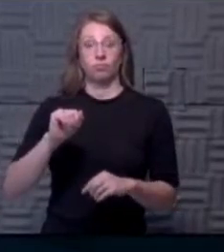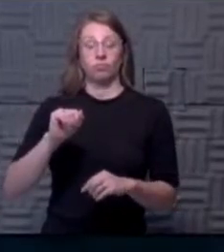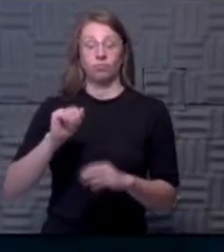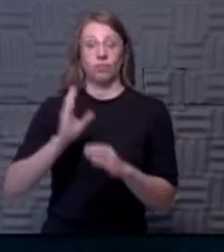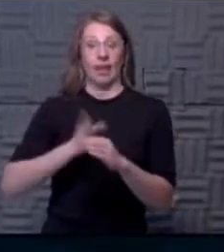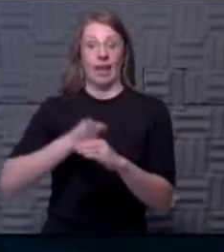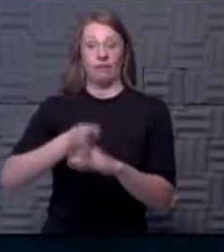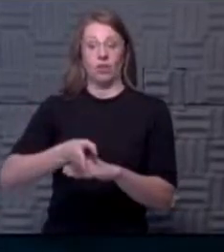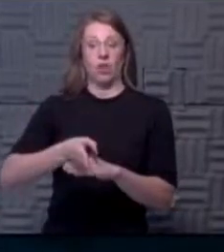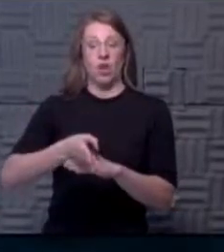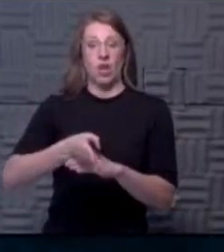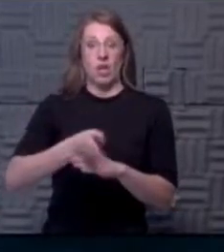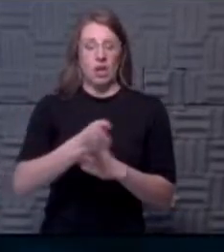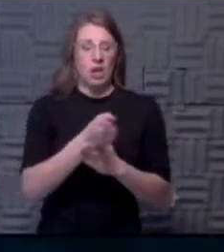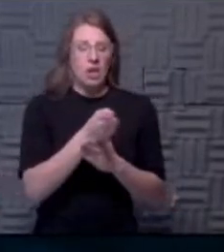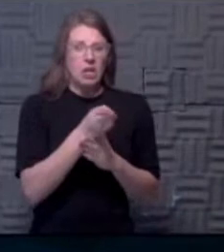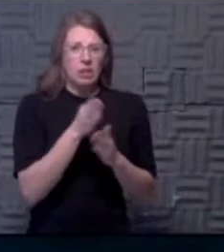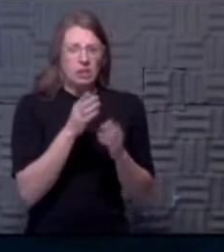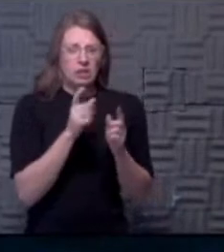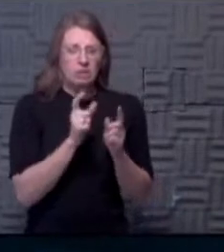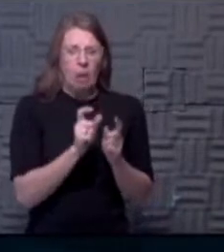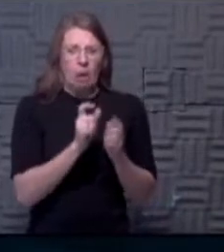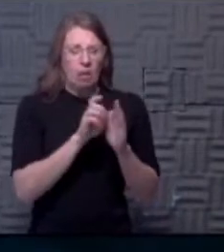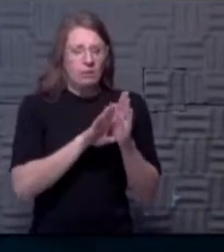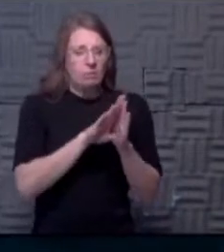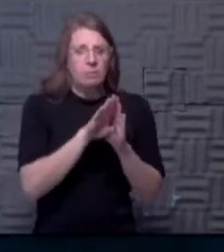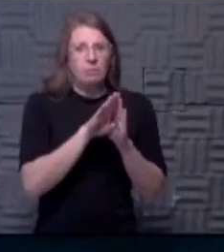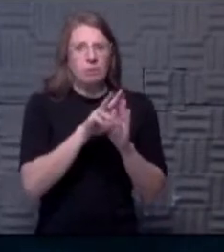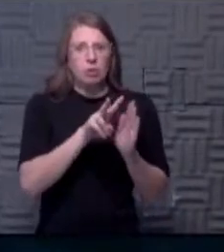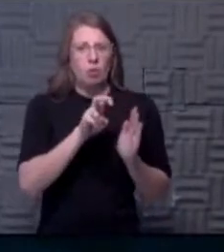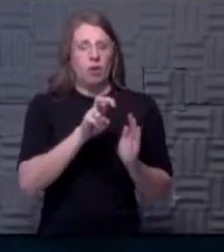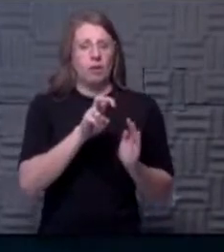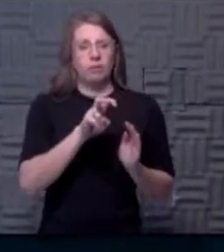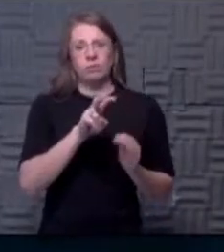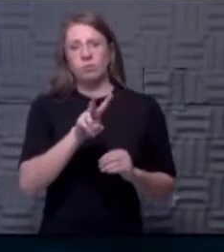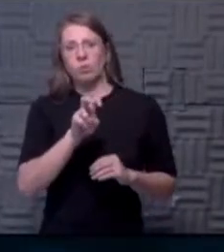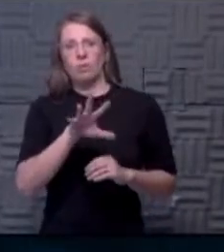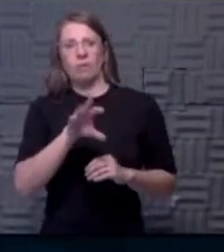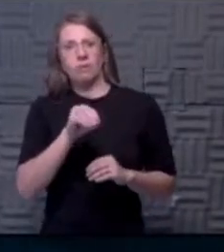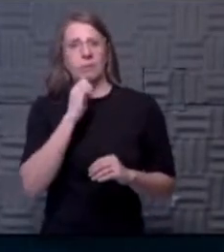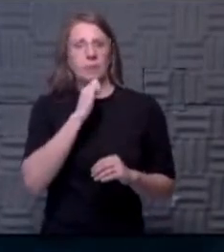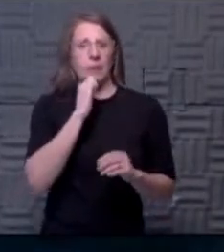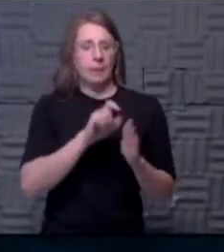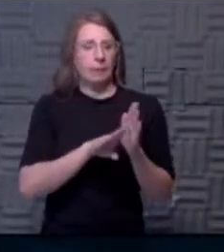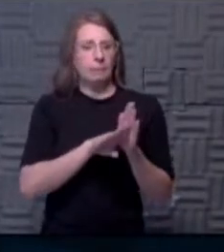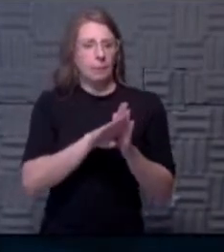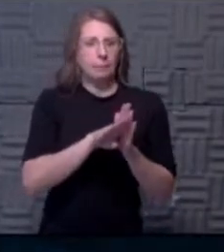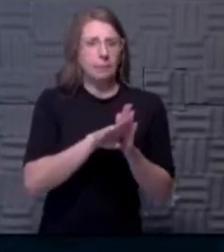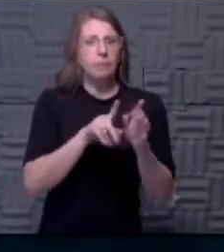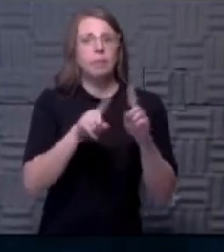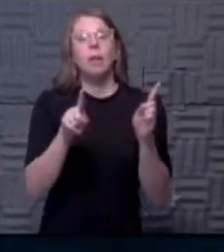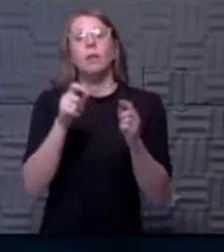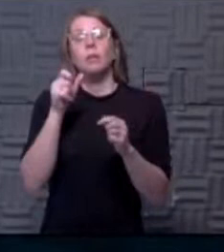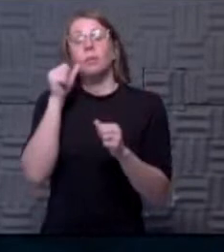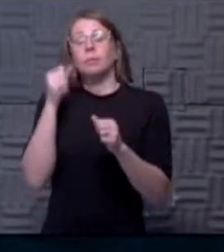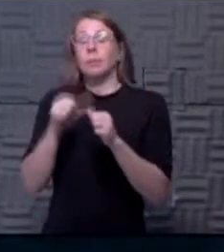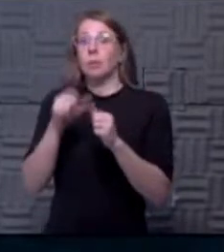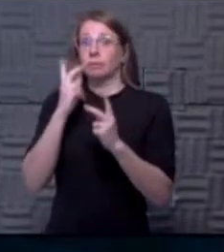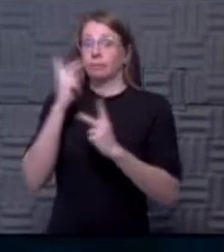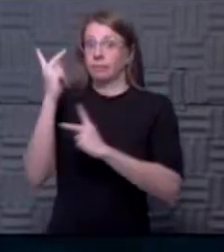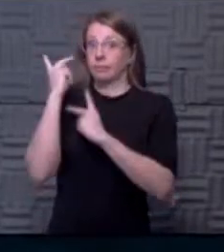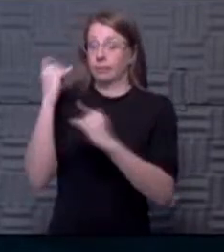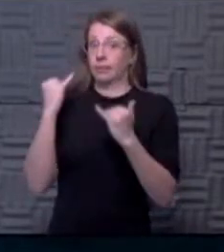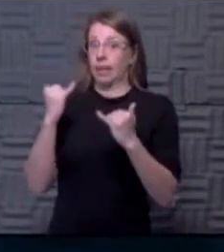immediately preceding, actually, a small spike of up to maybe 200 or 250 a day or so. But that's a good reminder that today we are